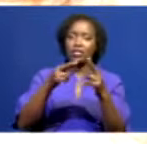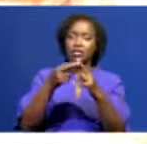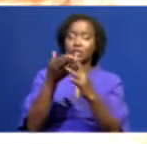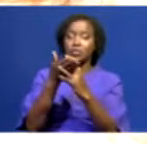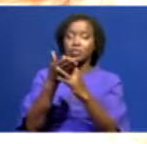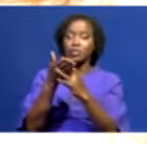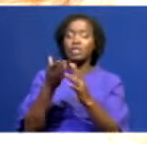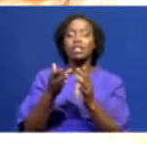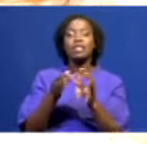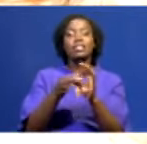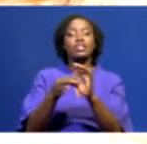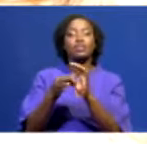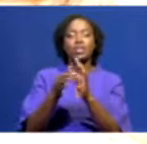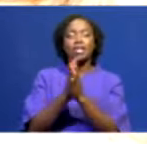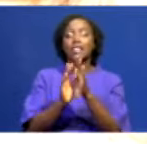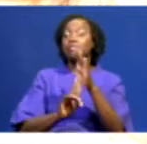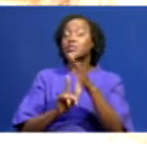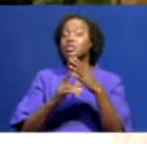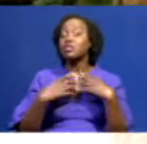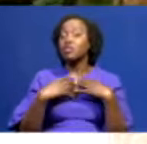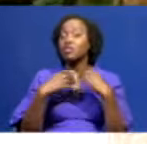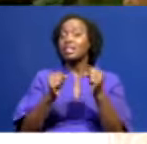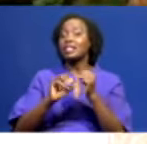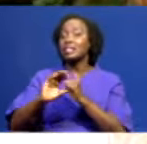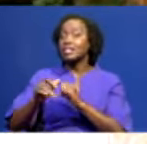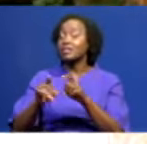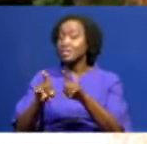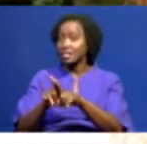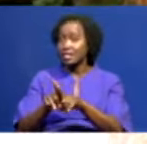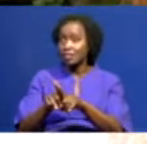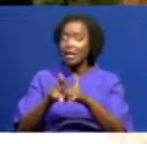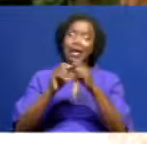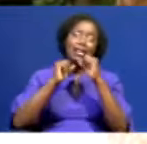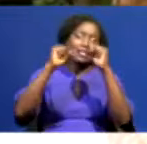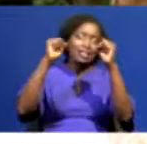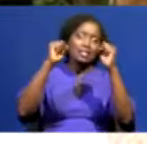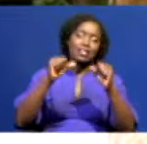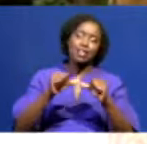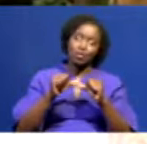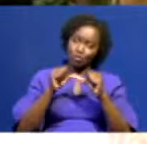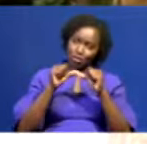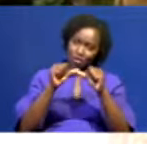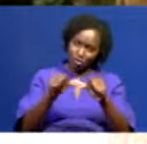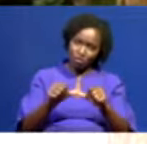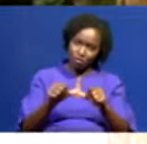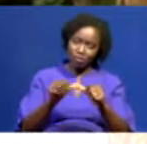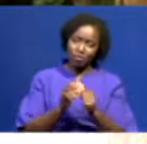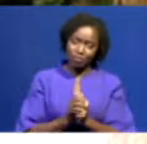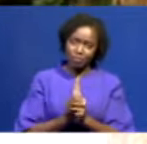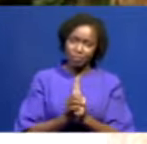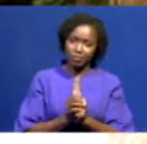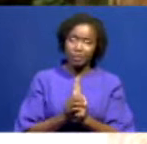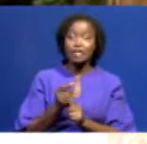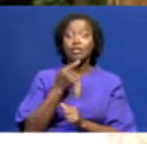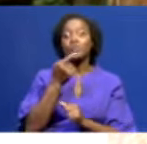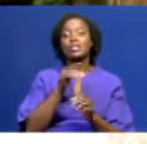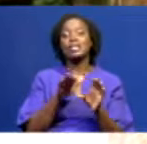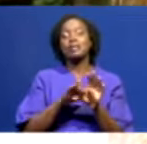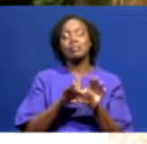the unions and the Minister of Health and the counties. The strike is on, and to tell our